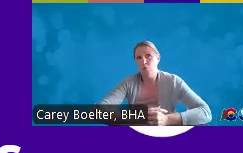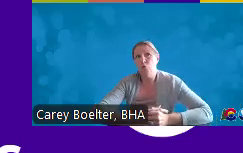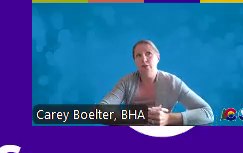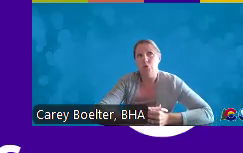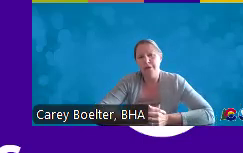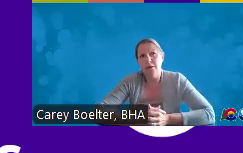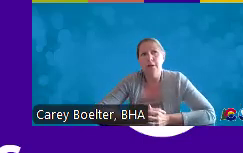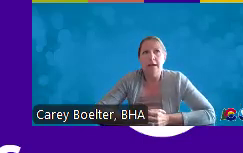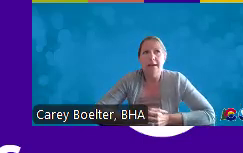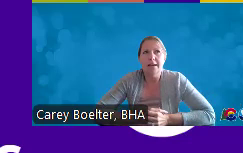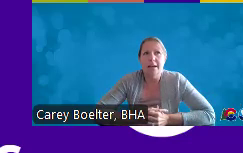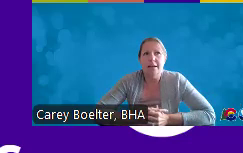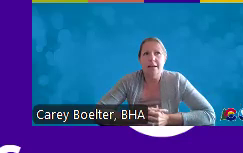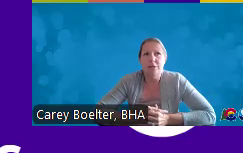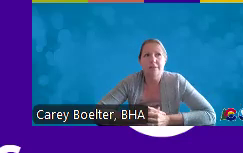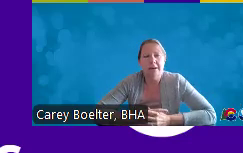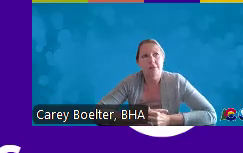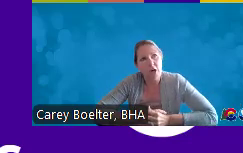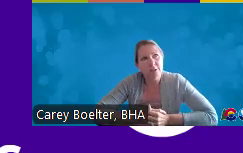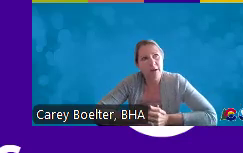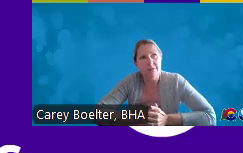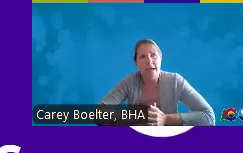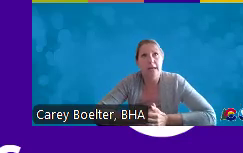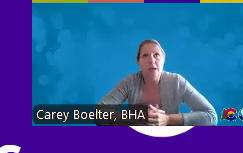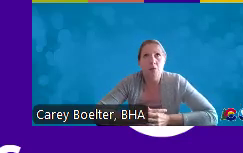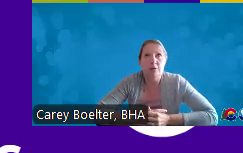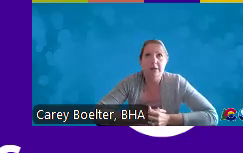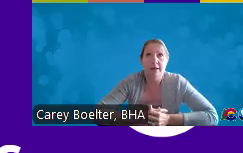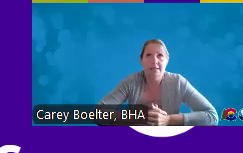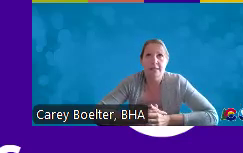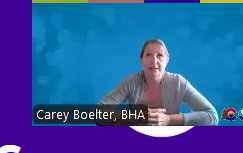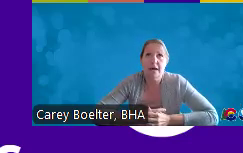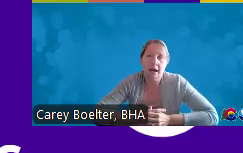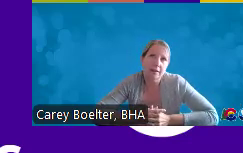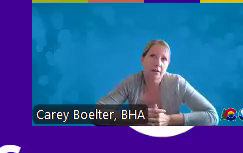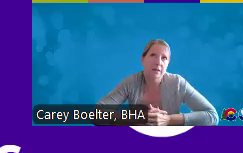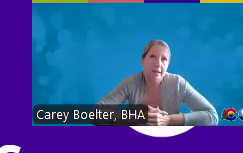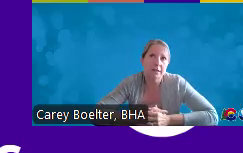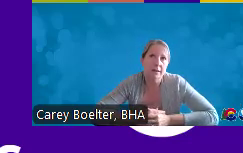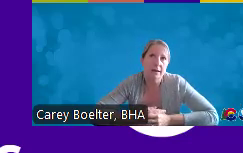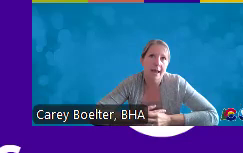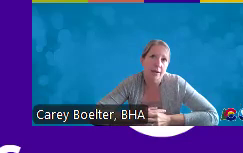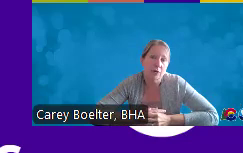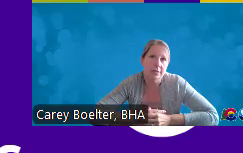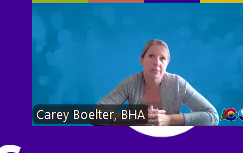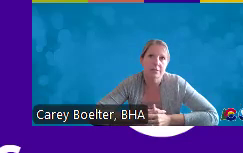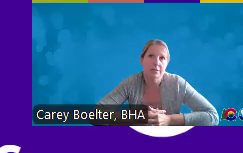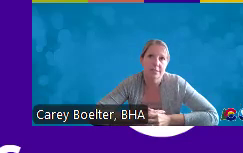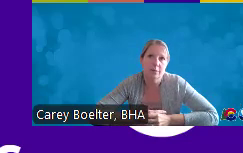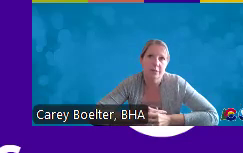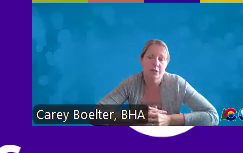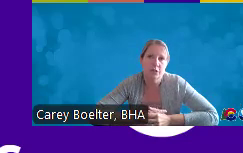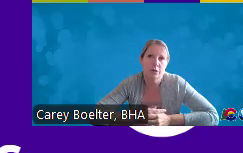that is how rule is written. And as we've kind of talked about that, we've realized that it's highly unlikely that at a